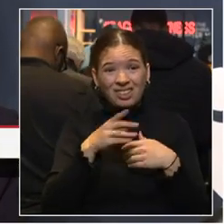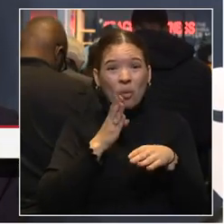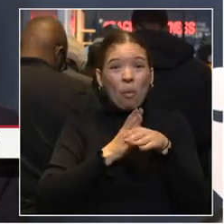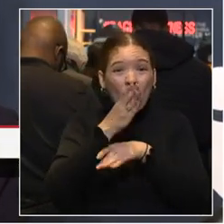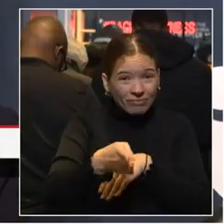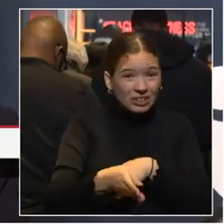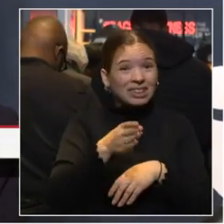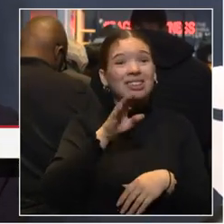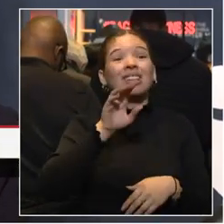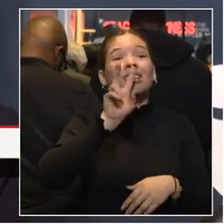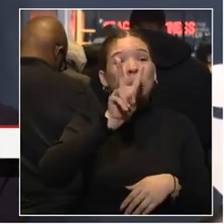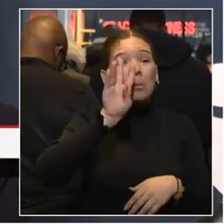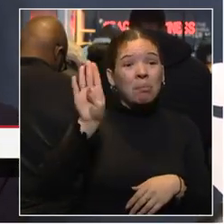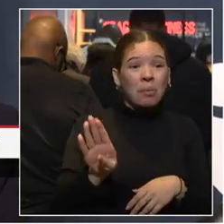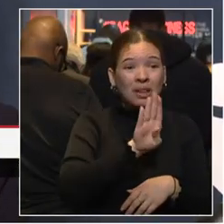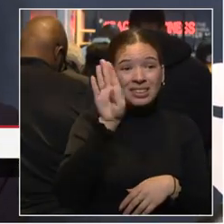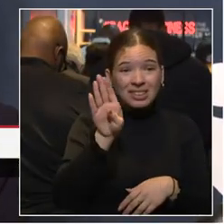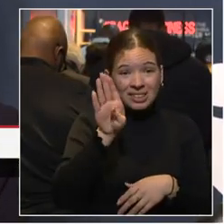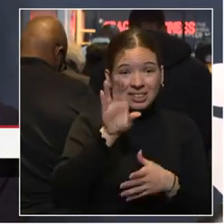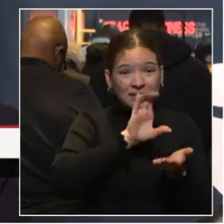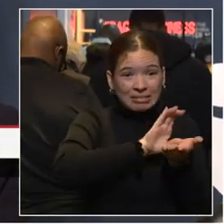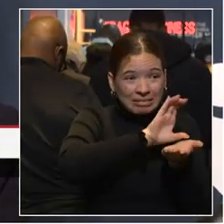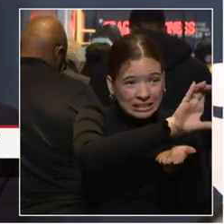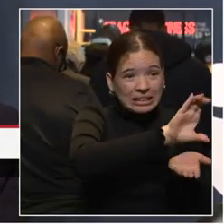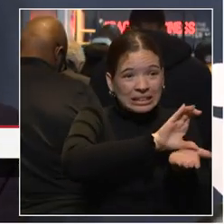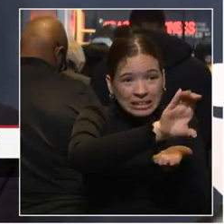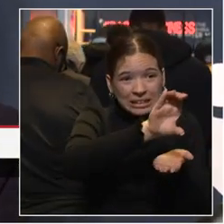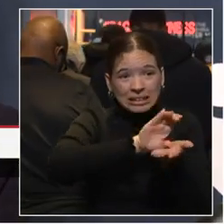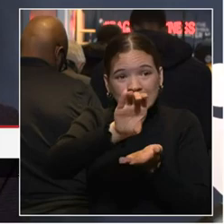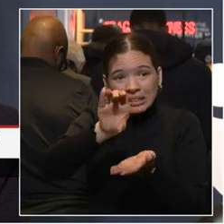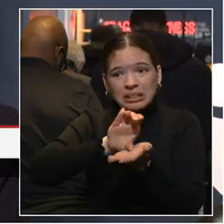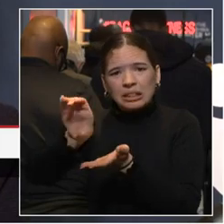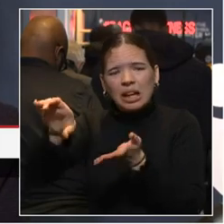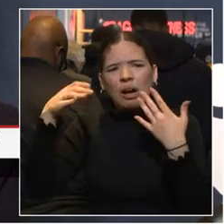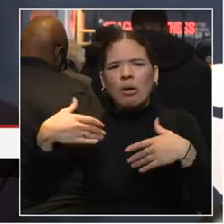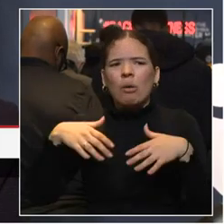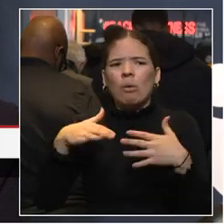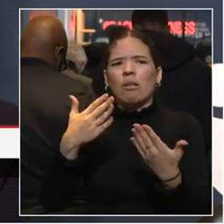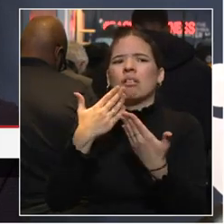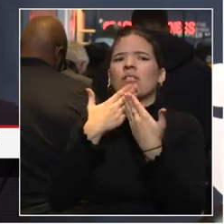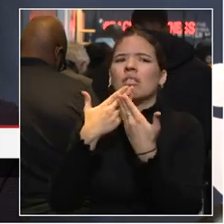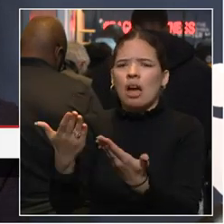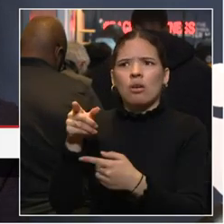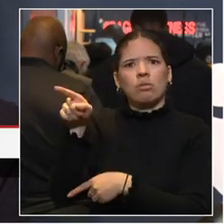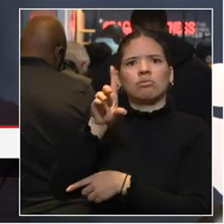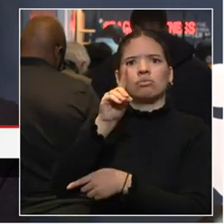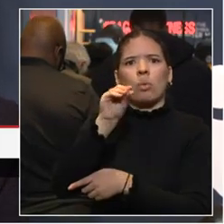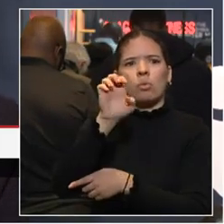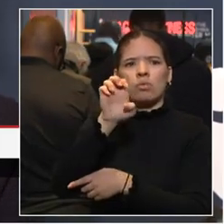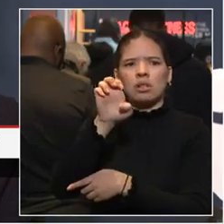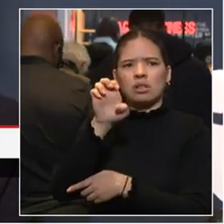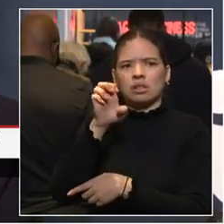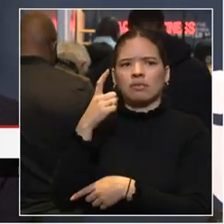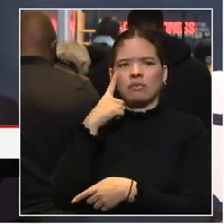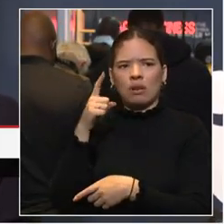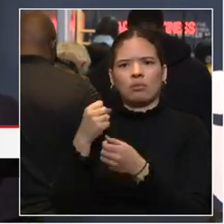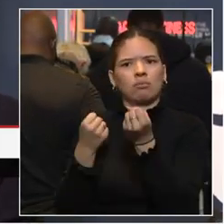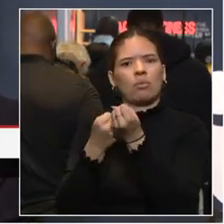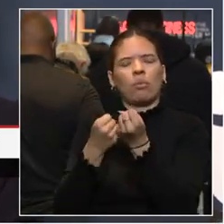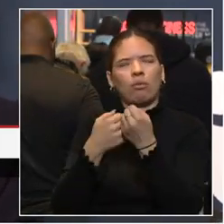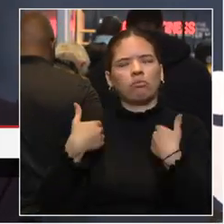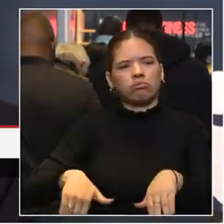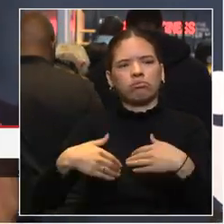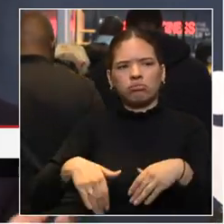very important, and we're grateful that DOES did that. And in other